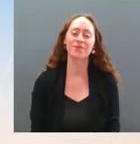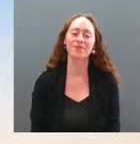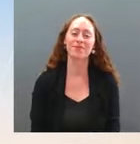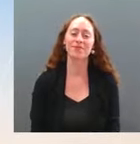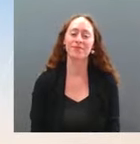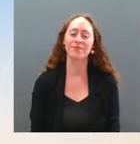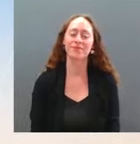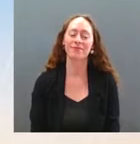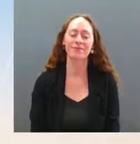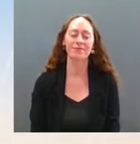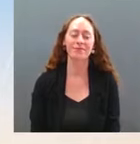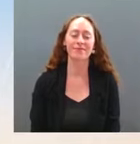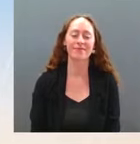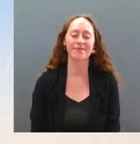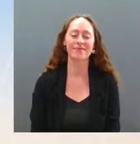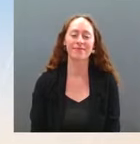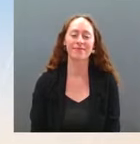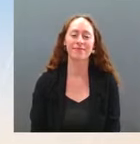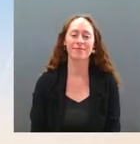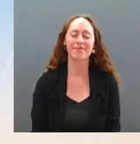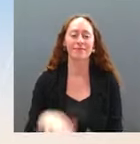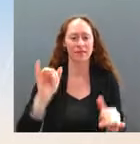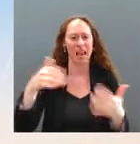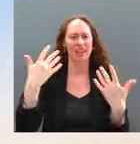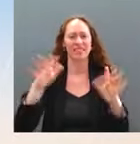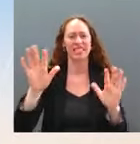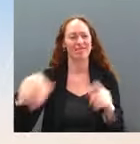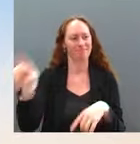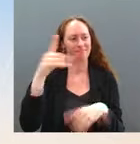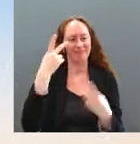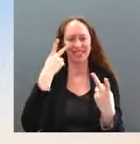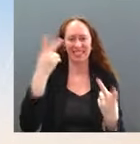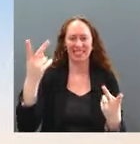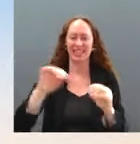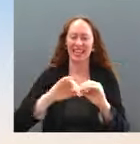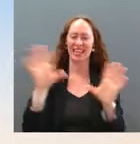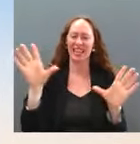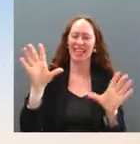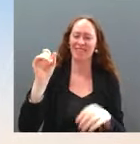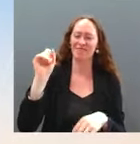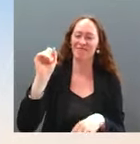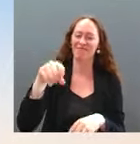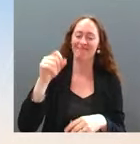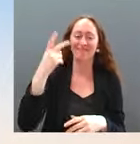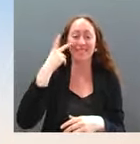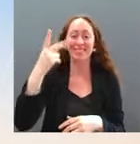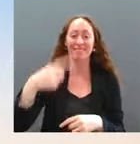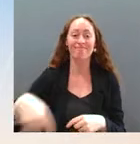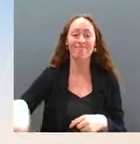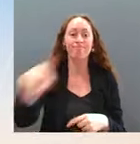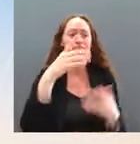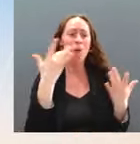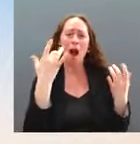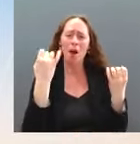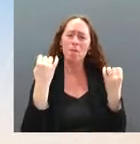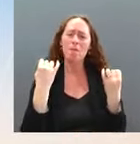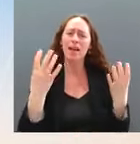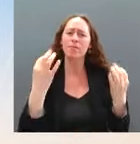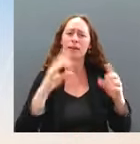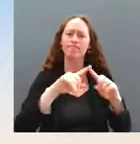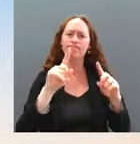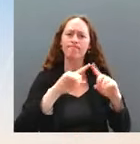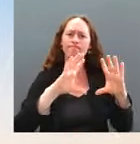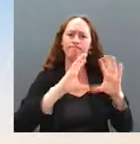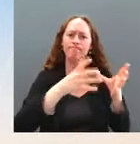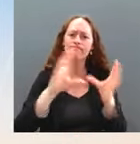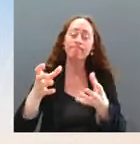by immediately getting endorsed by the Fraternal Order of Police and Judge Thomas Griffith, followed by a procession of leading conservative legal